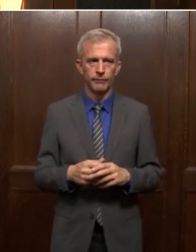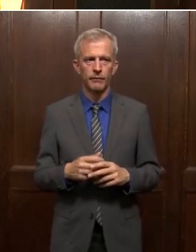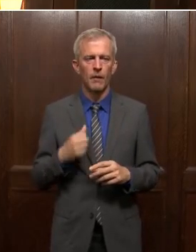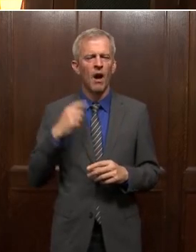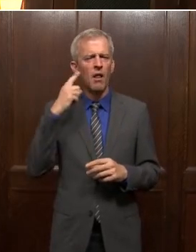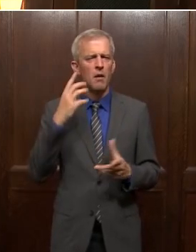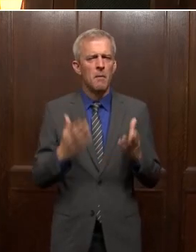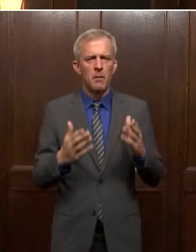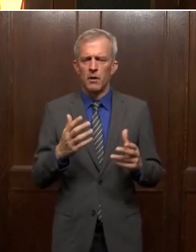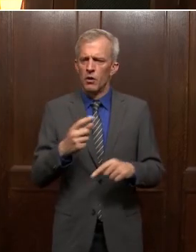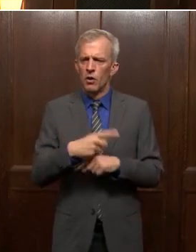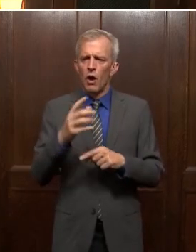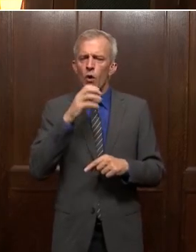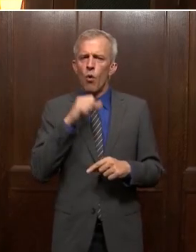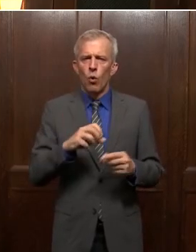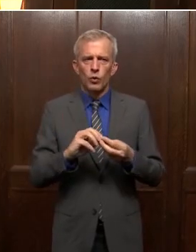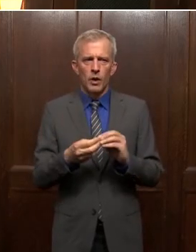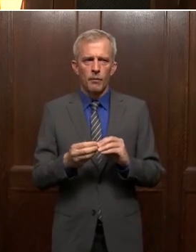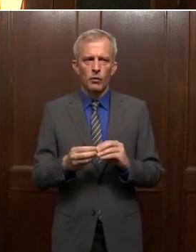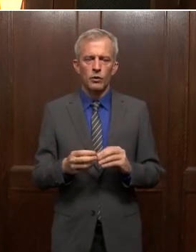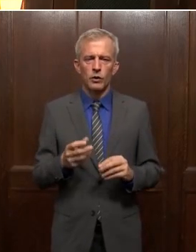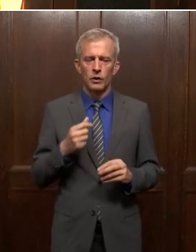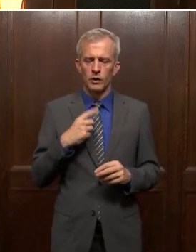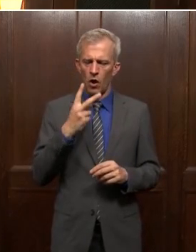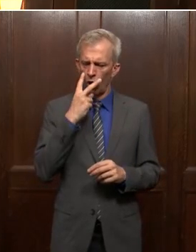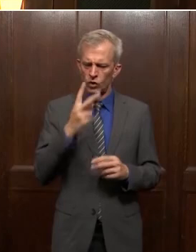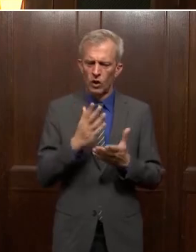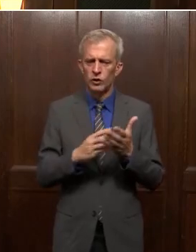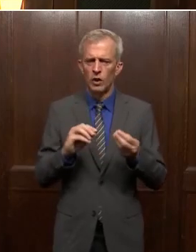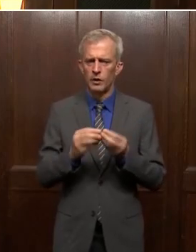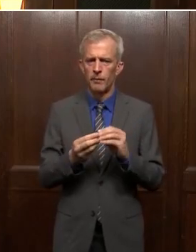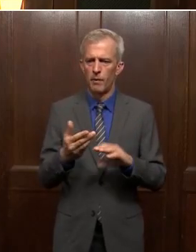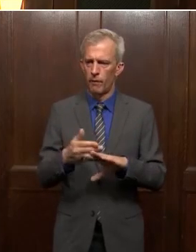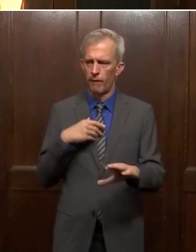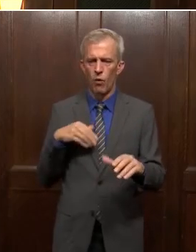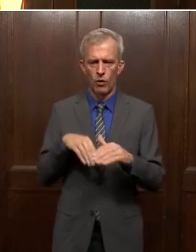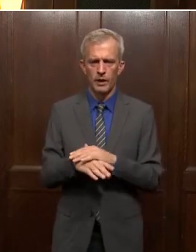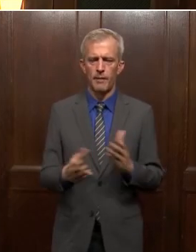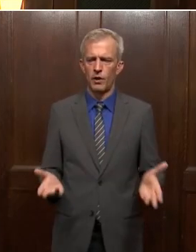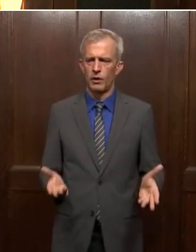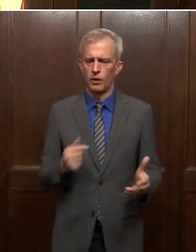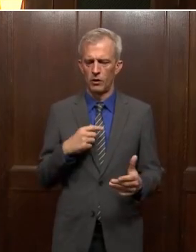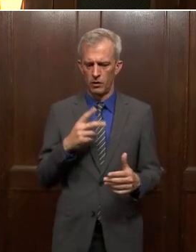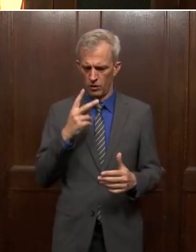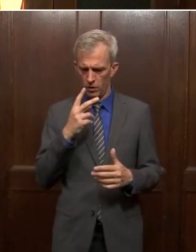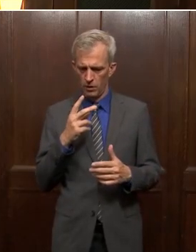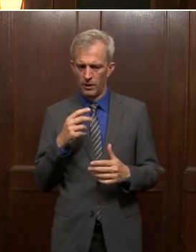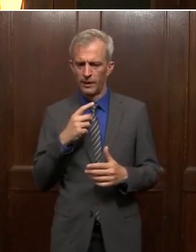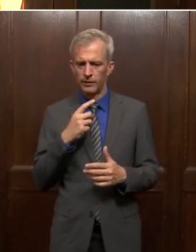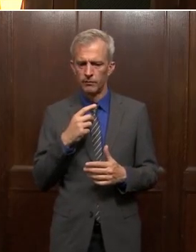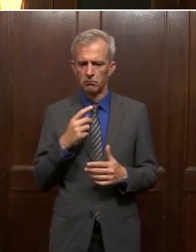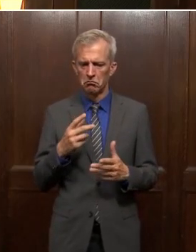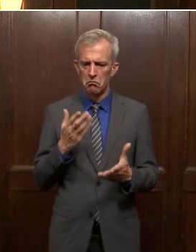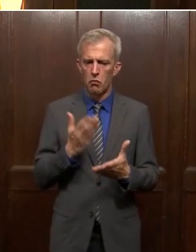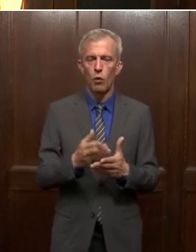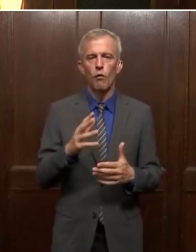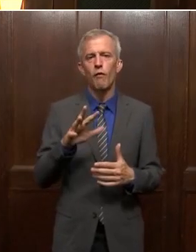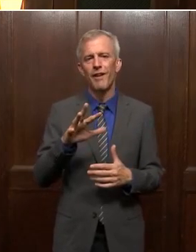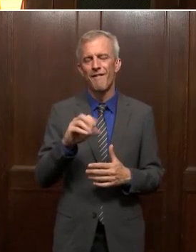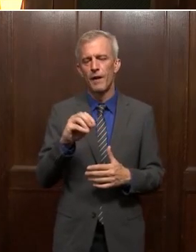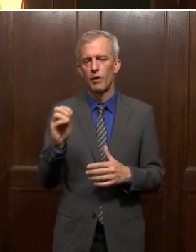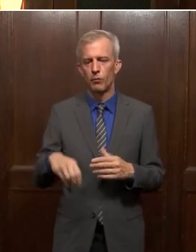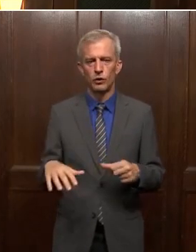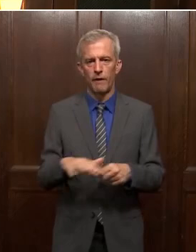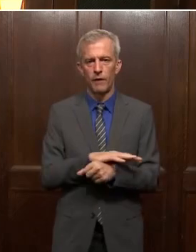a day old, because I saw some numbers just before coming in here that showed over 50% filled in both of those. We can't get those fast